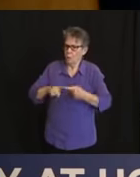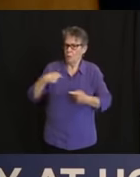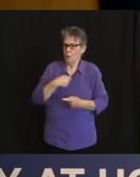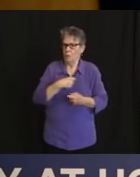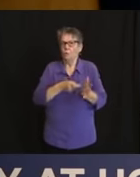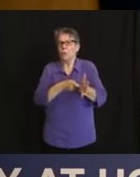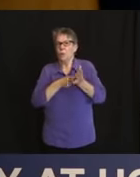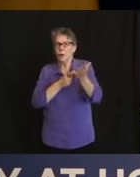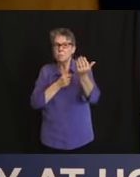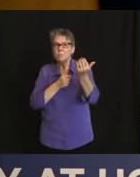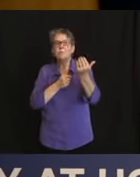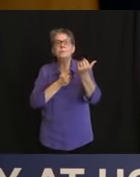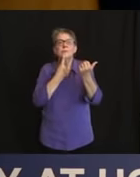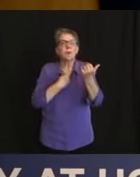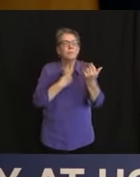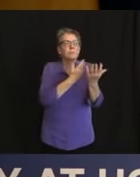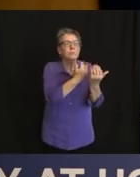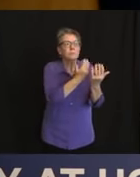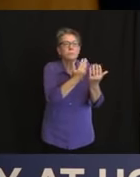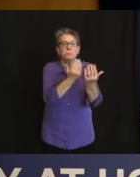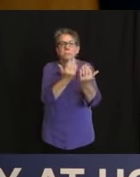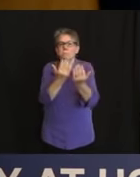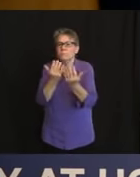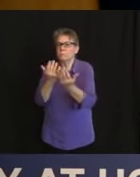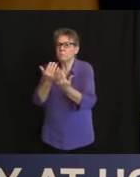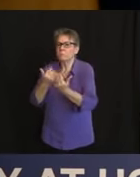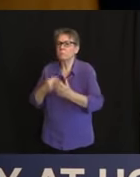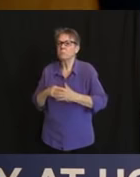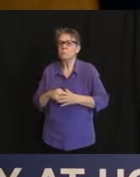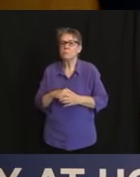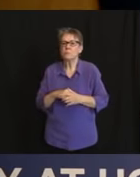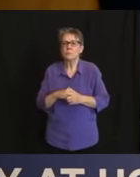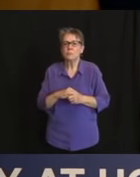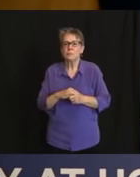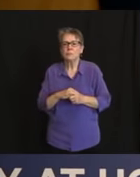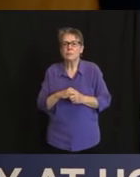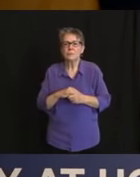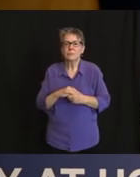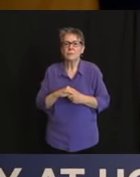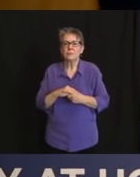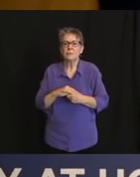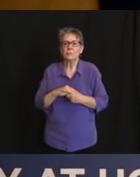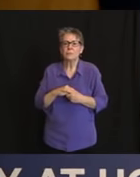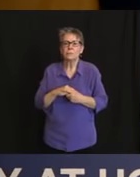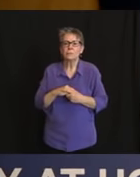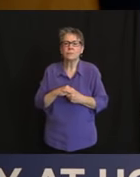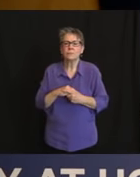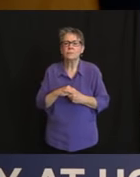to be not correct, so we are giving them an opportunity